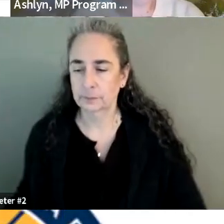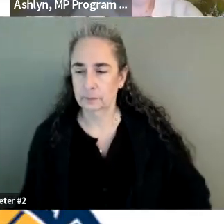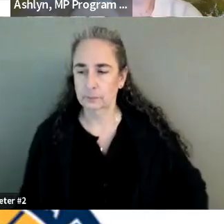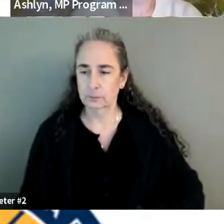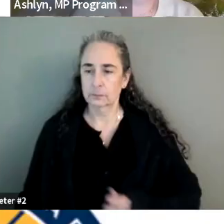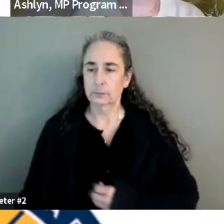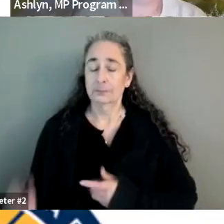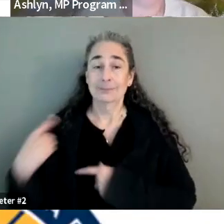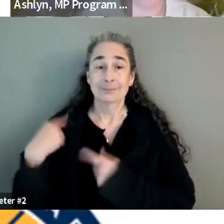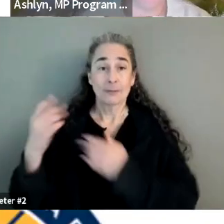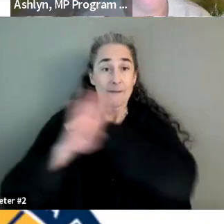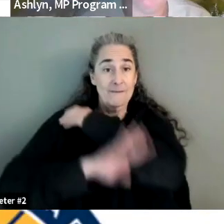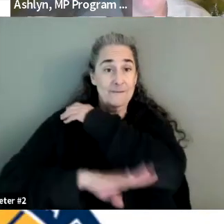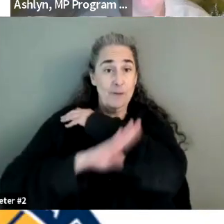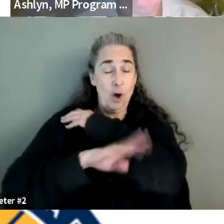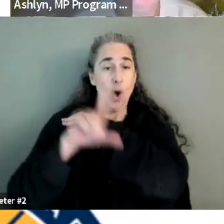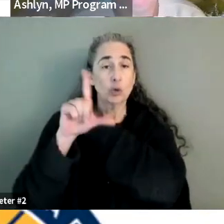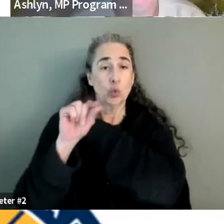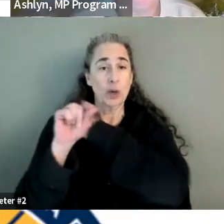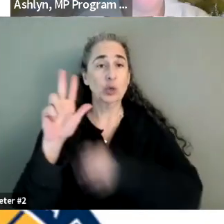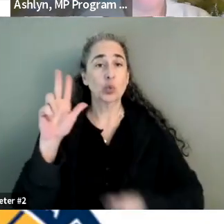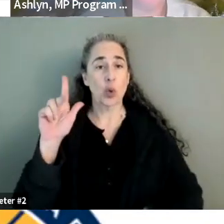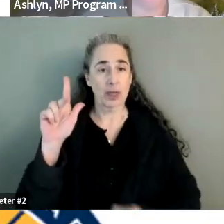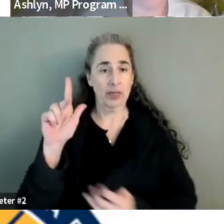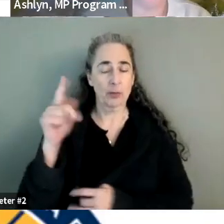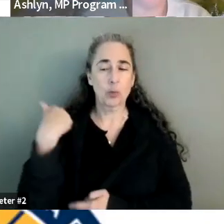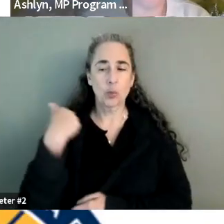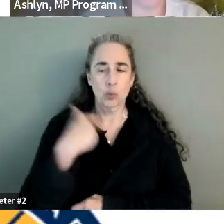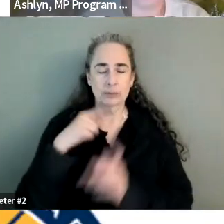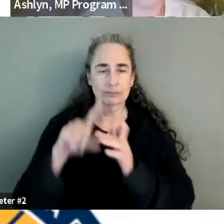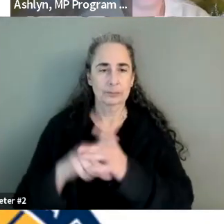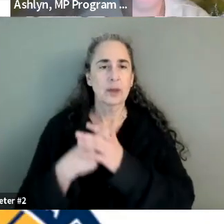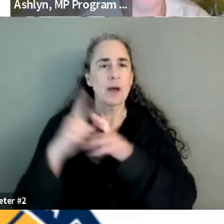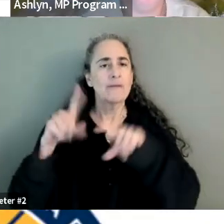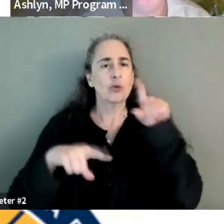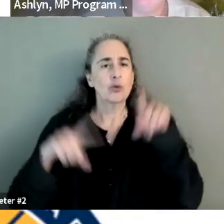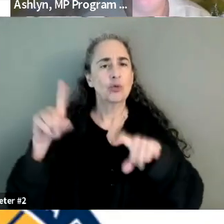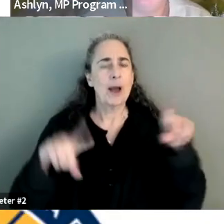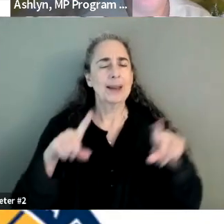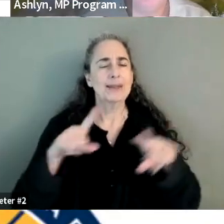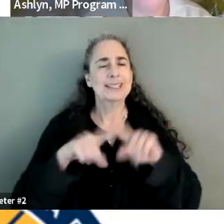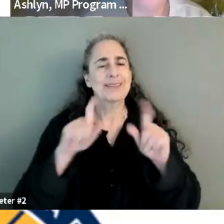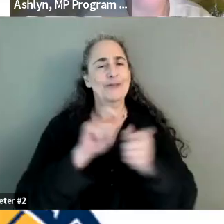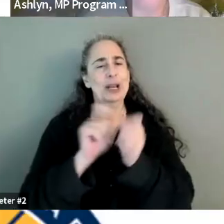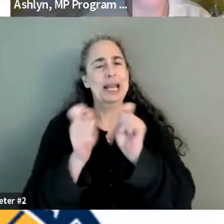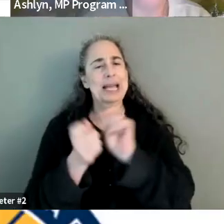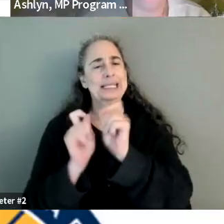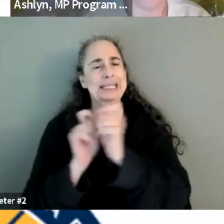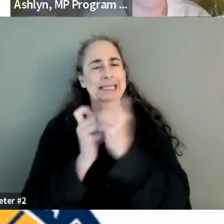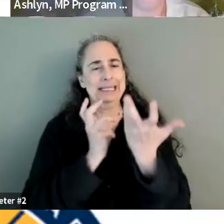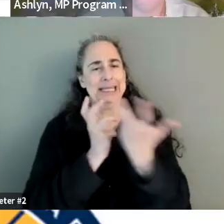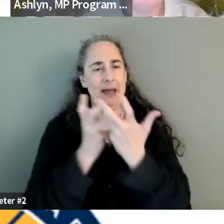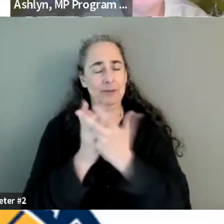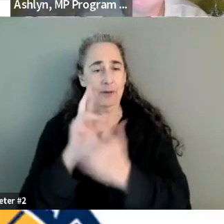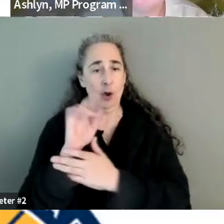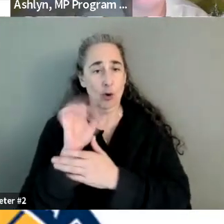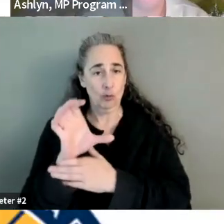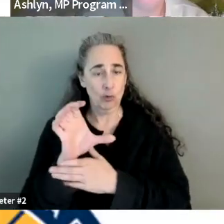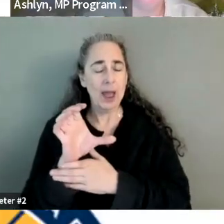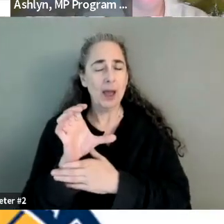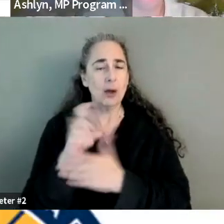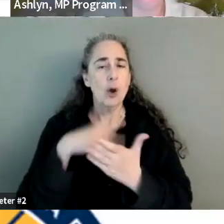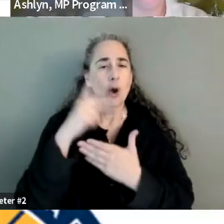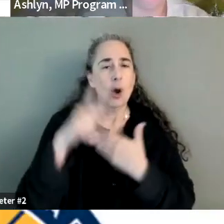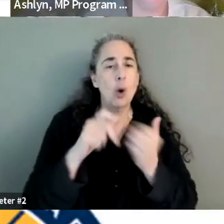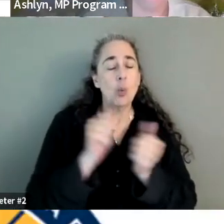Since fall of 2023, we've launched a variety of adaptive recreation programs in partnership with local experts